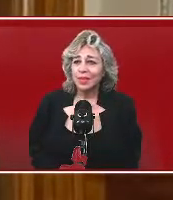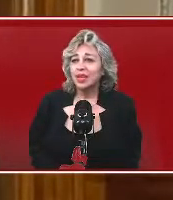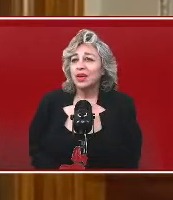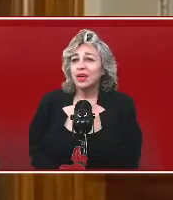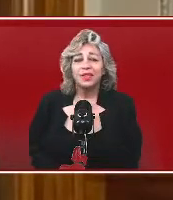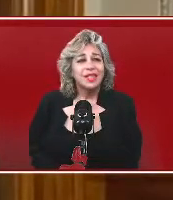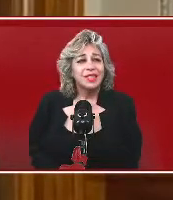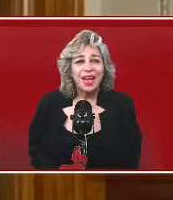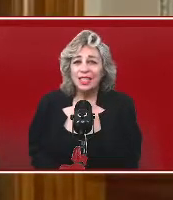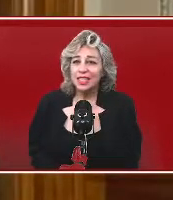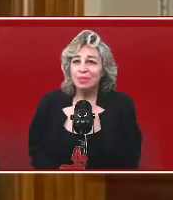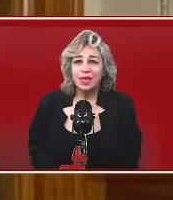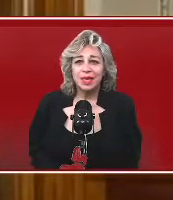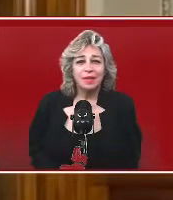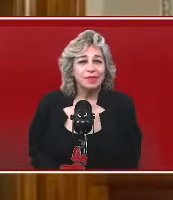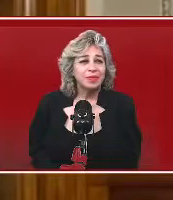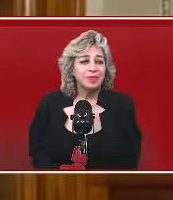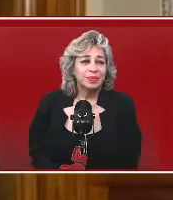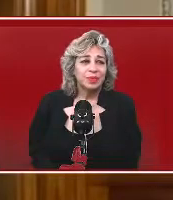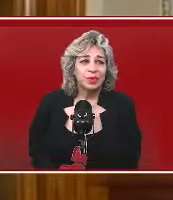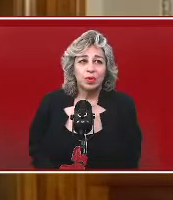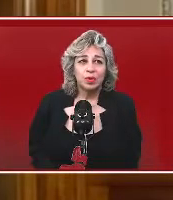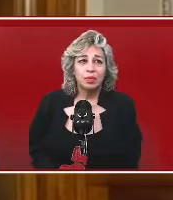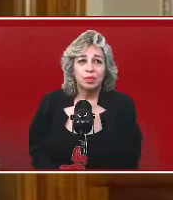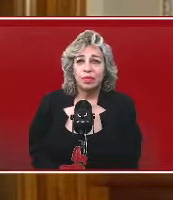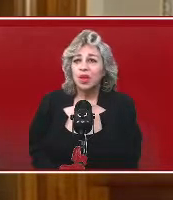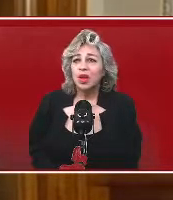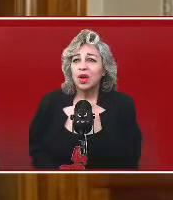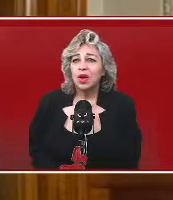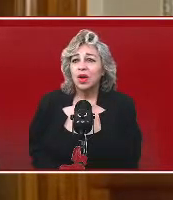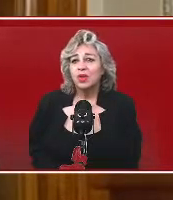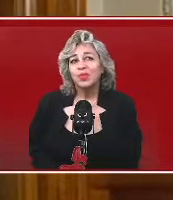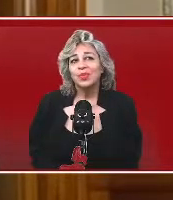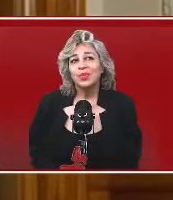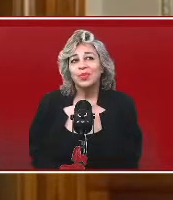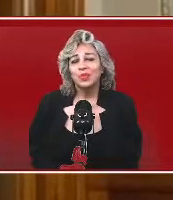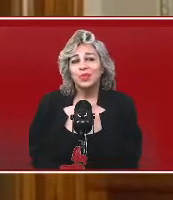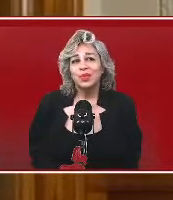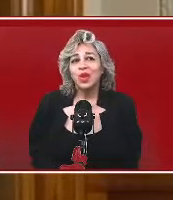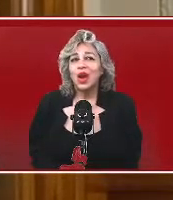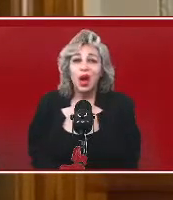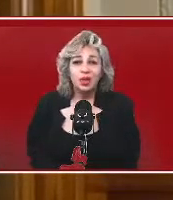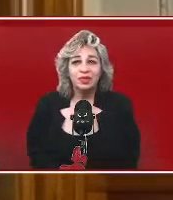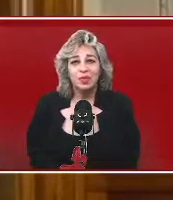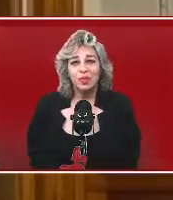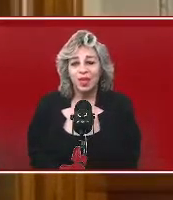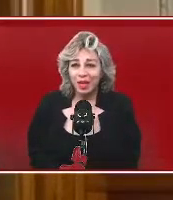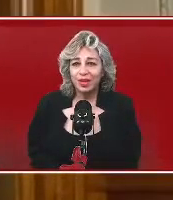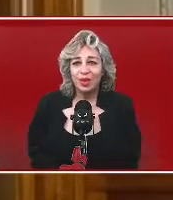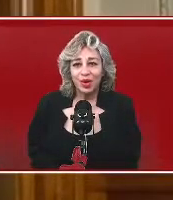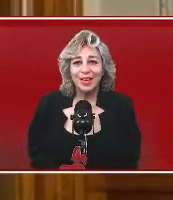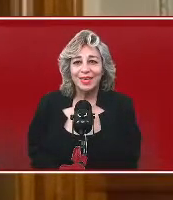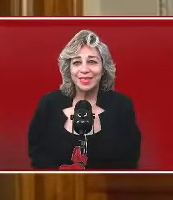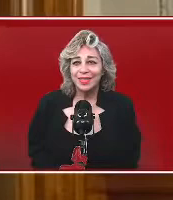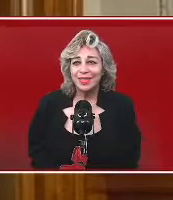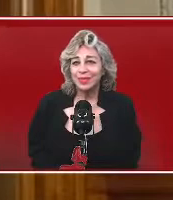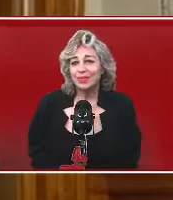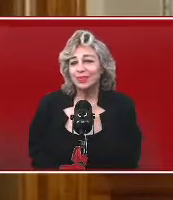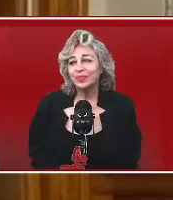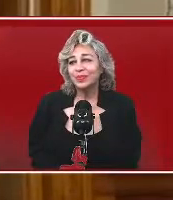taxistas, todos The taxi men, van a tener sus créditos all of them will have their